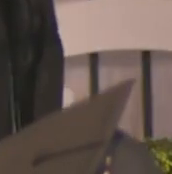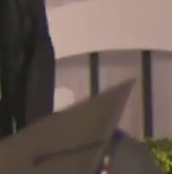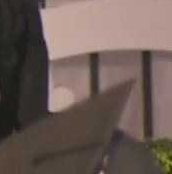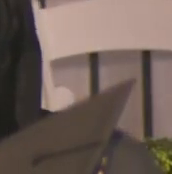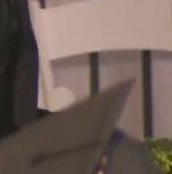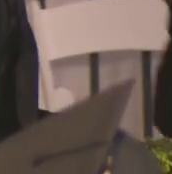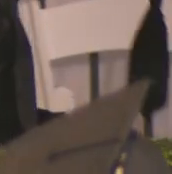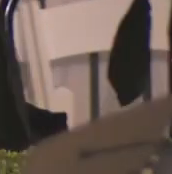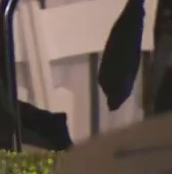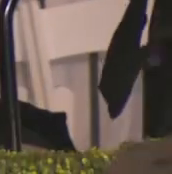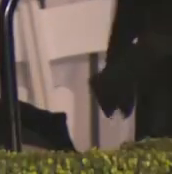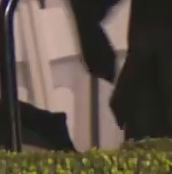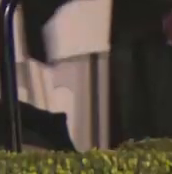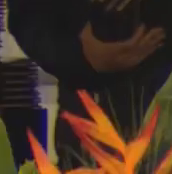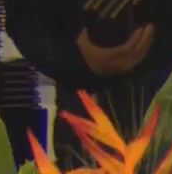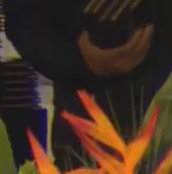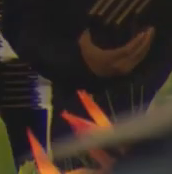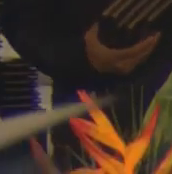Carly Pauline Fink.